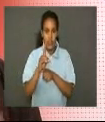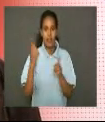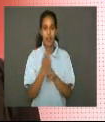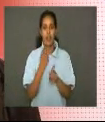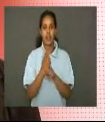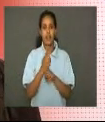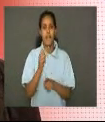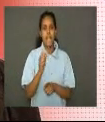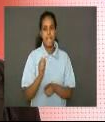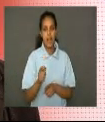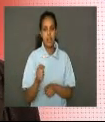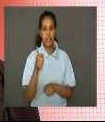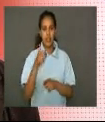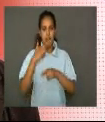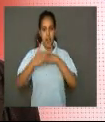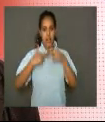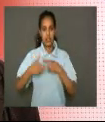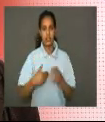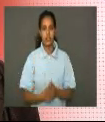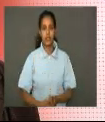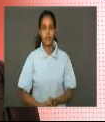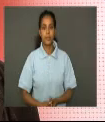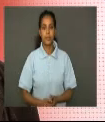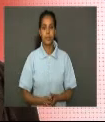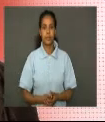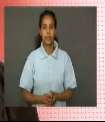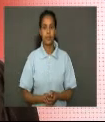create faster reactions.